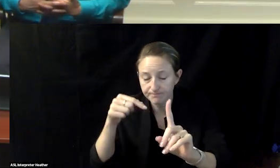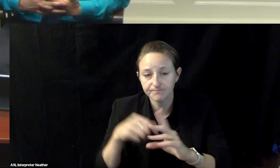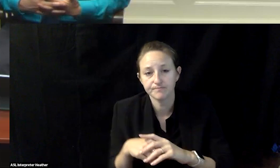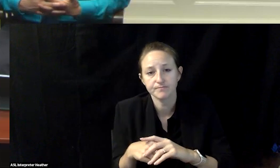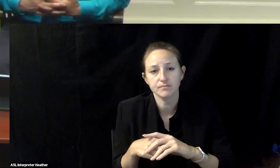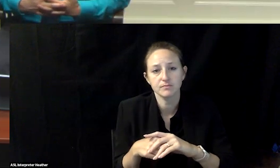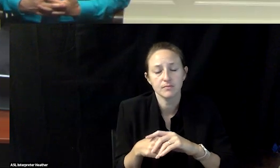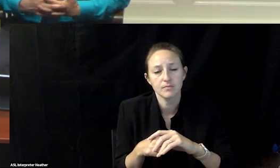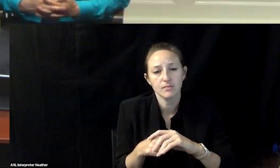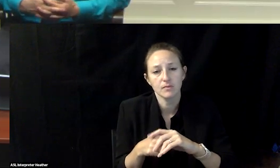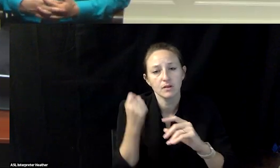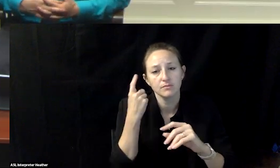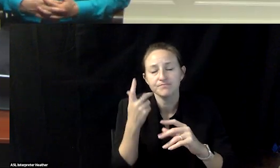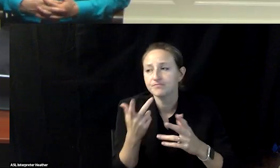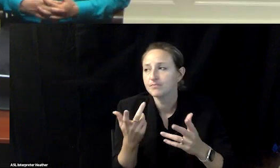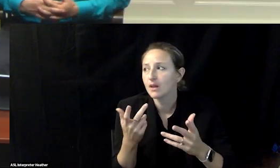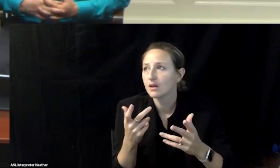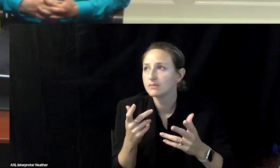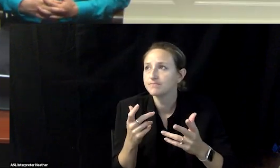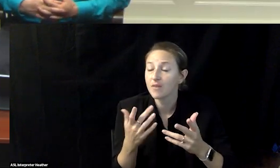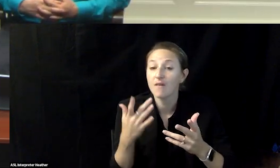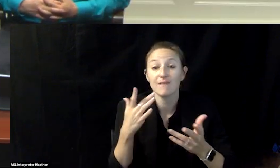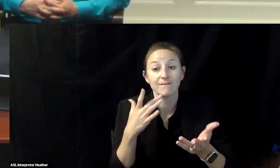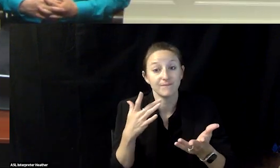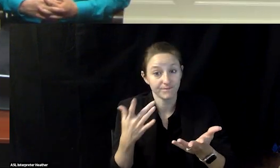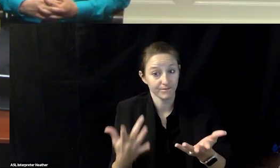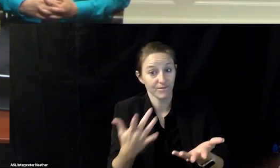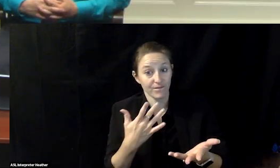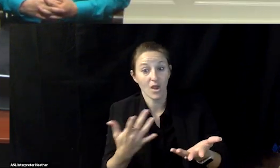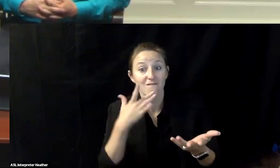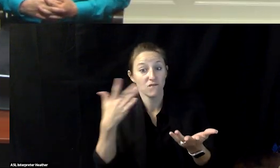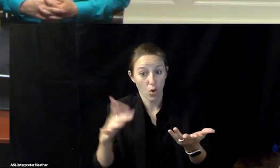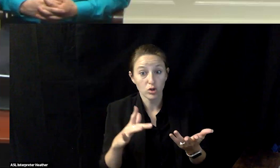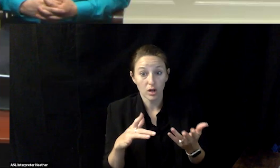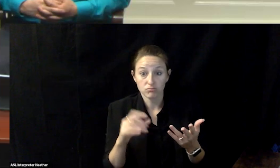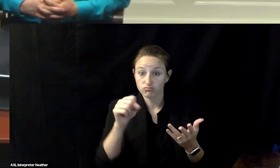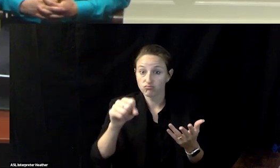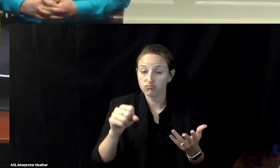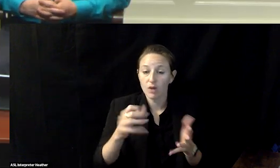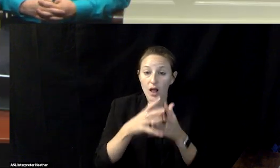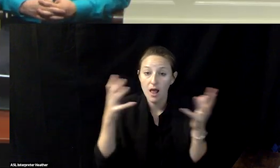learning. Fortunately, there's a lot of good material online now that, like,